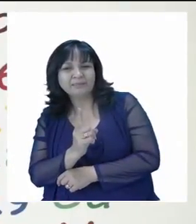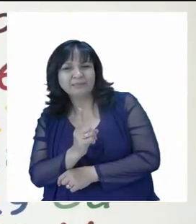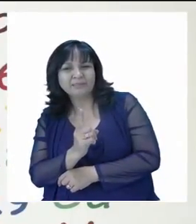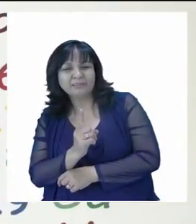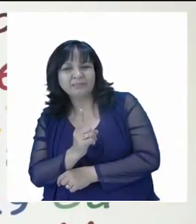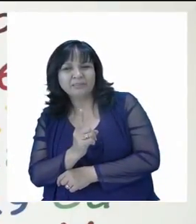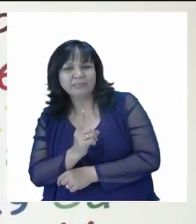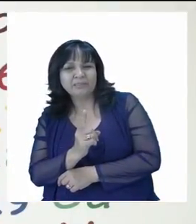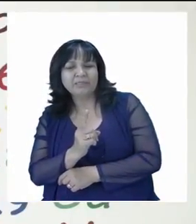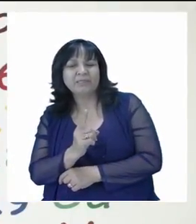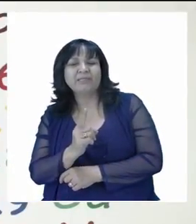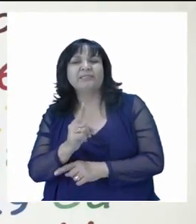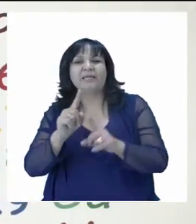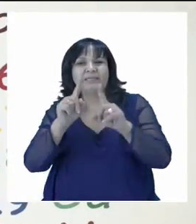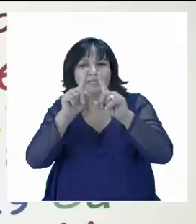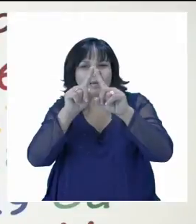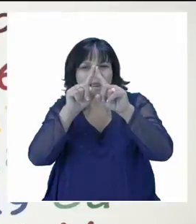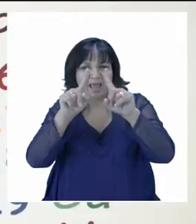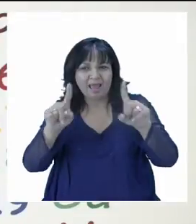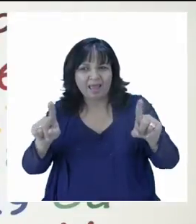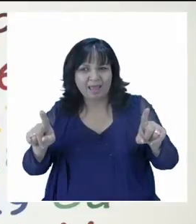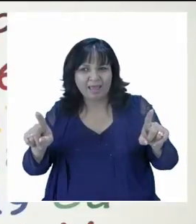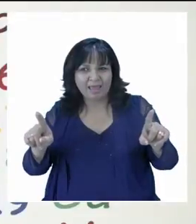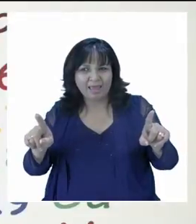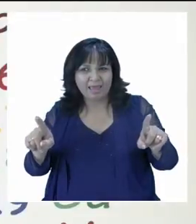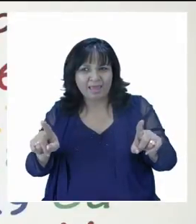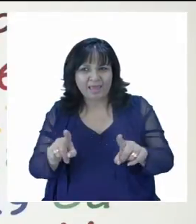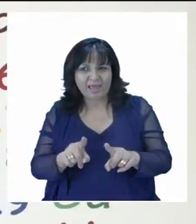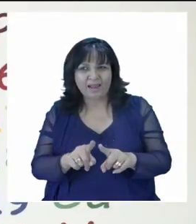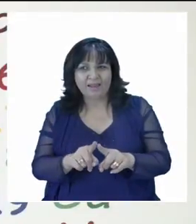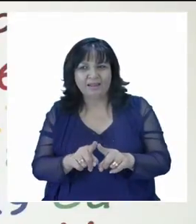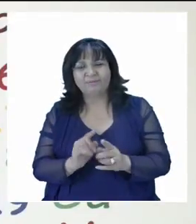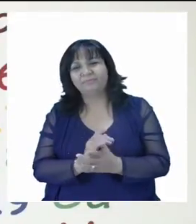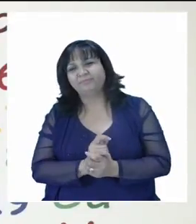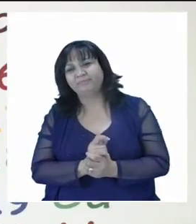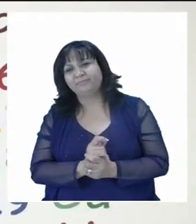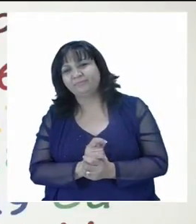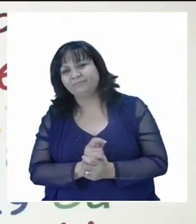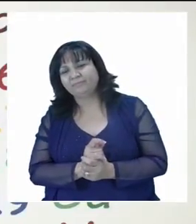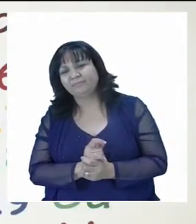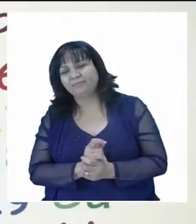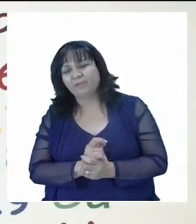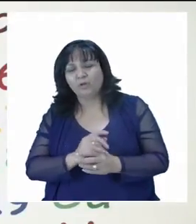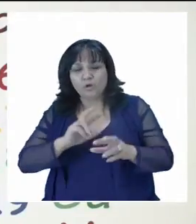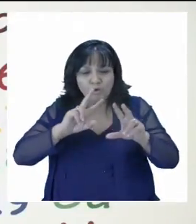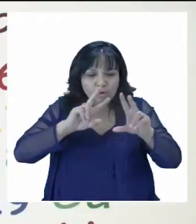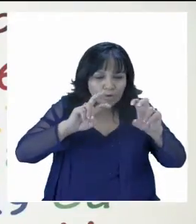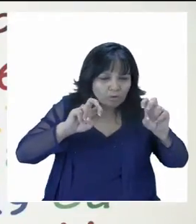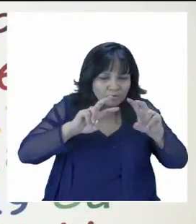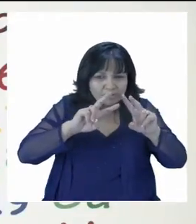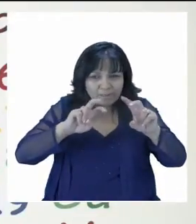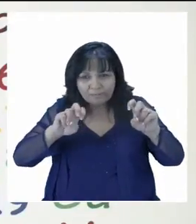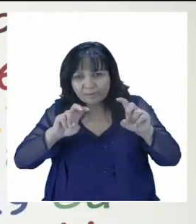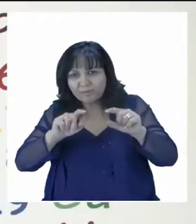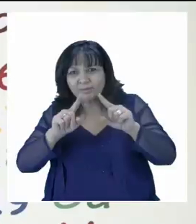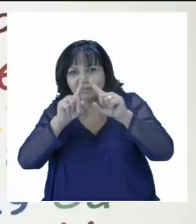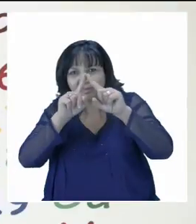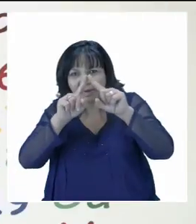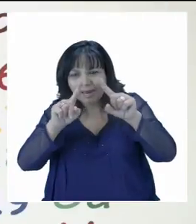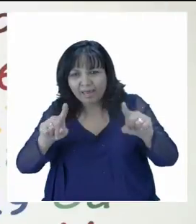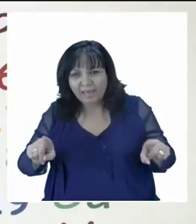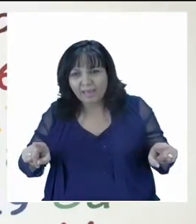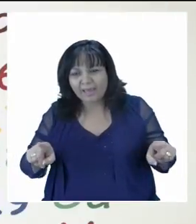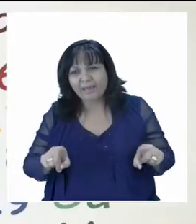a triangle. So we are going to try and find something in the classroom